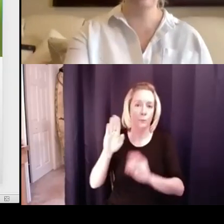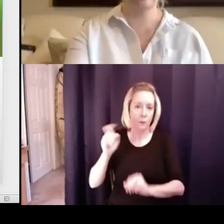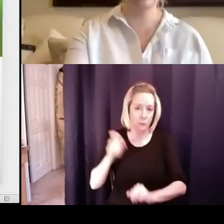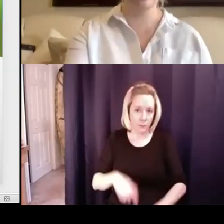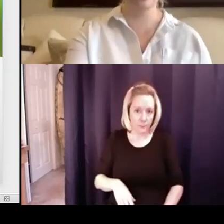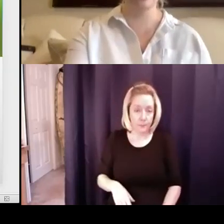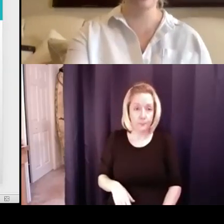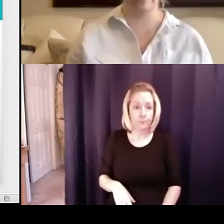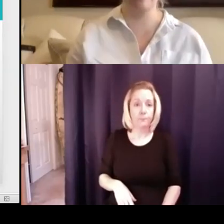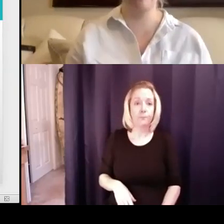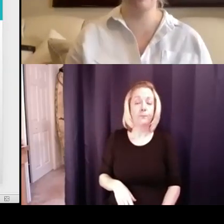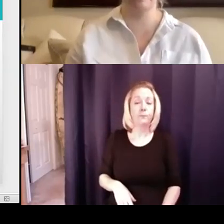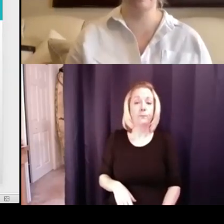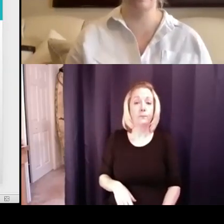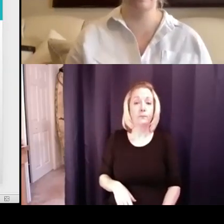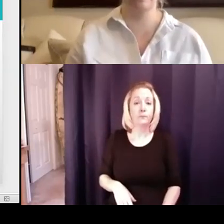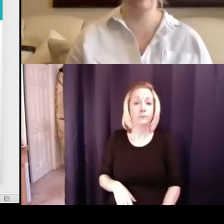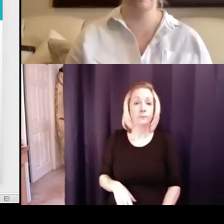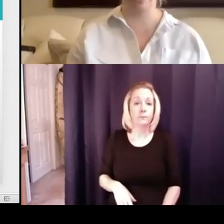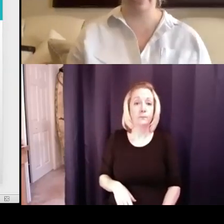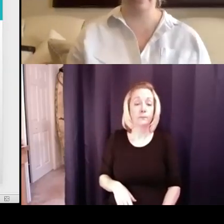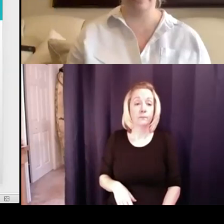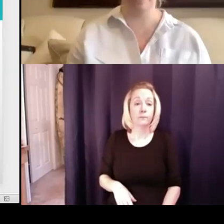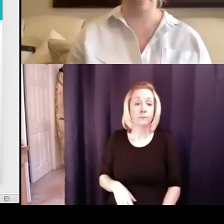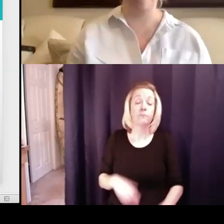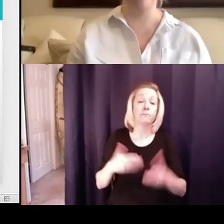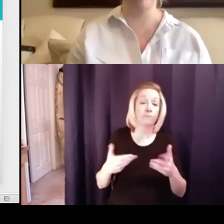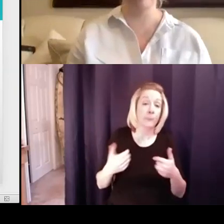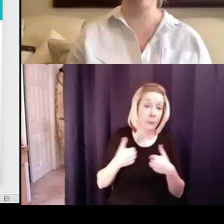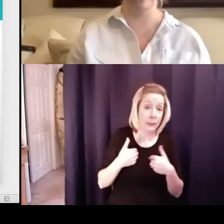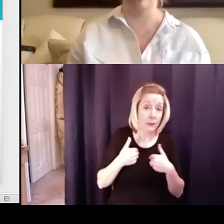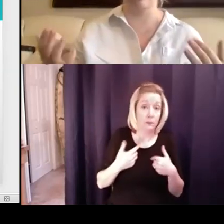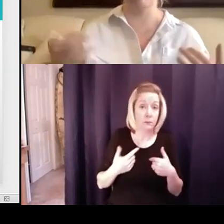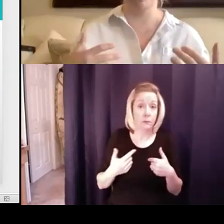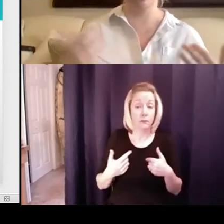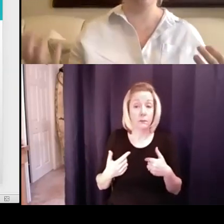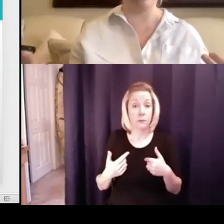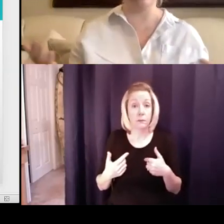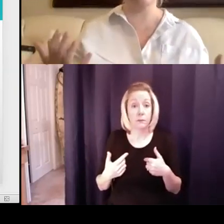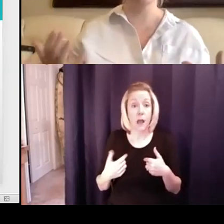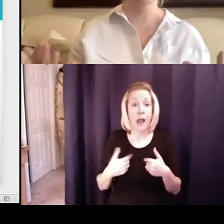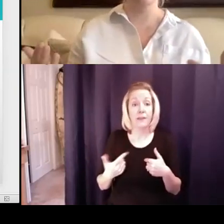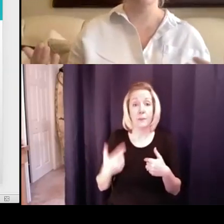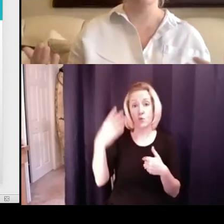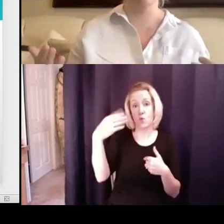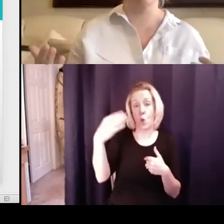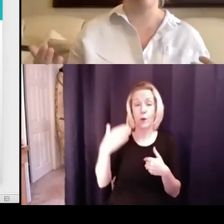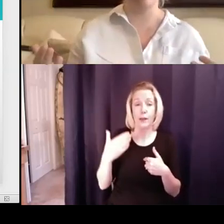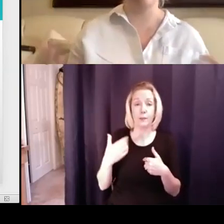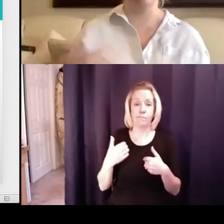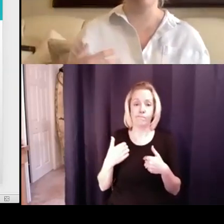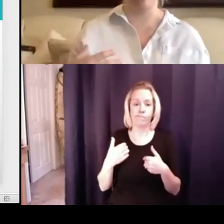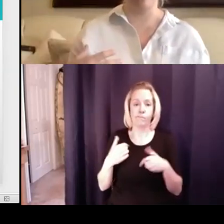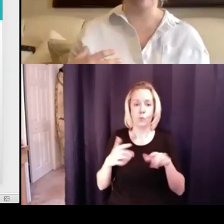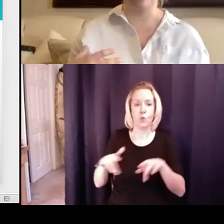And like I said, so I have been recording like book readings for